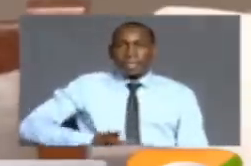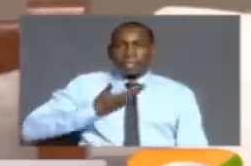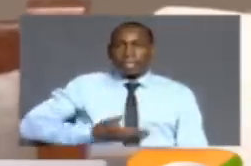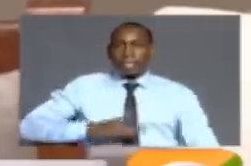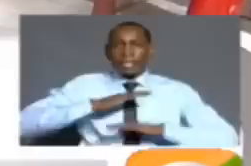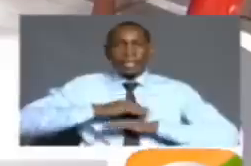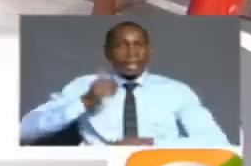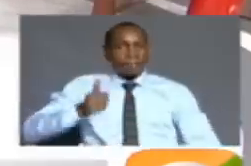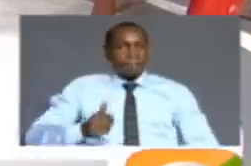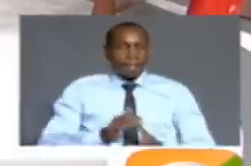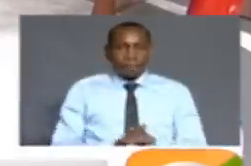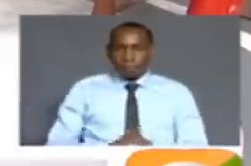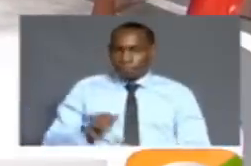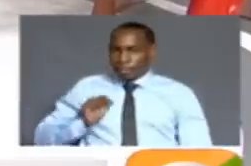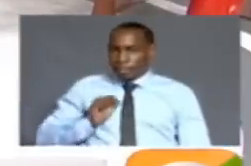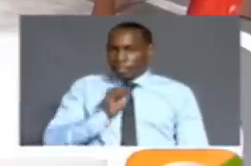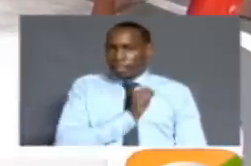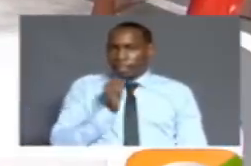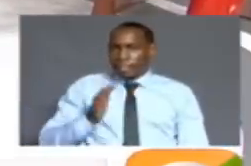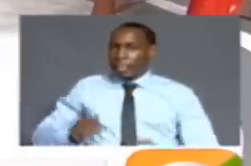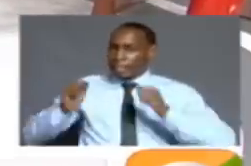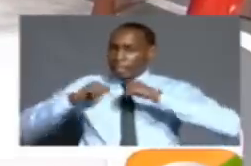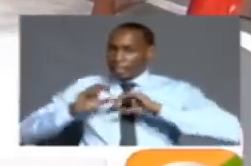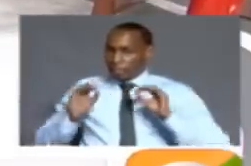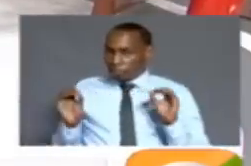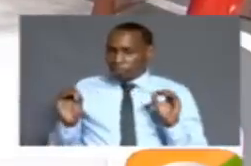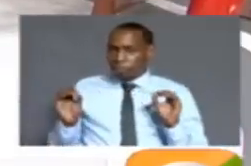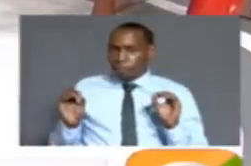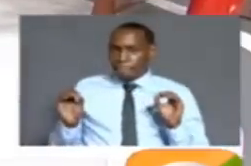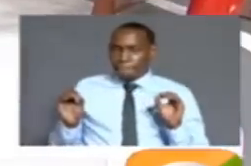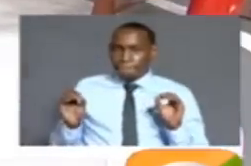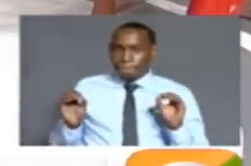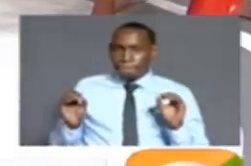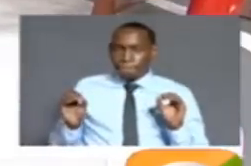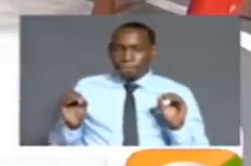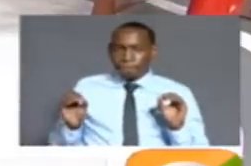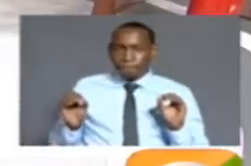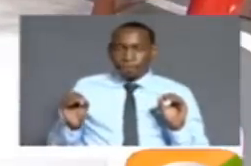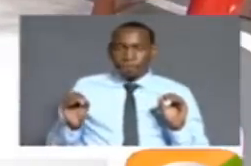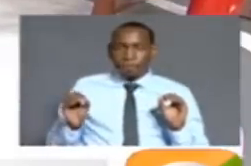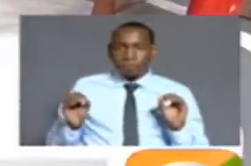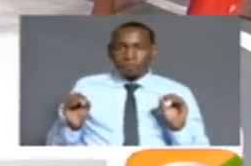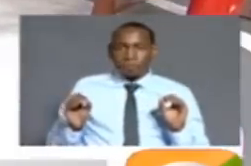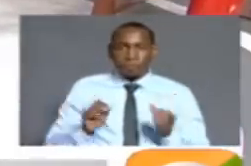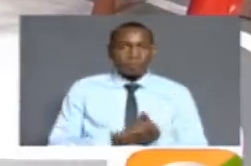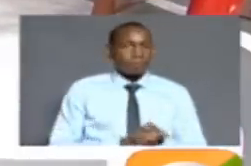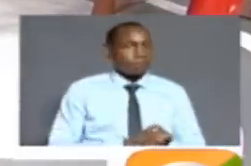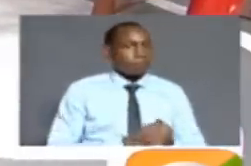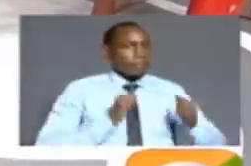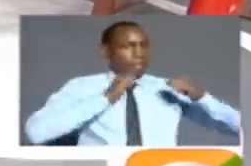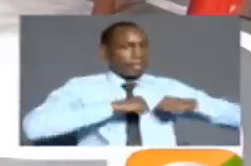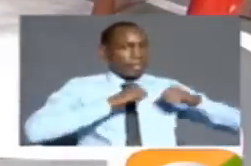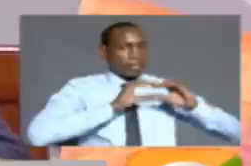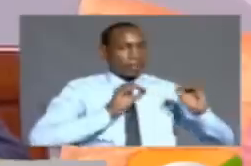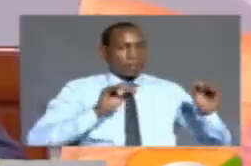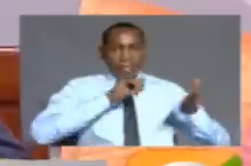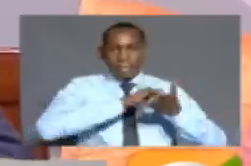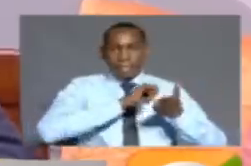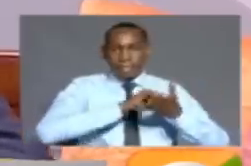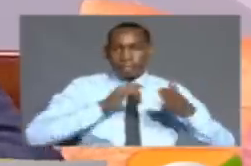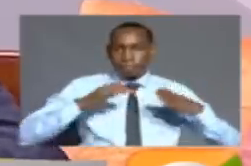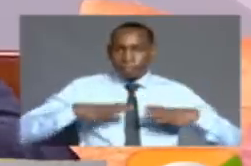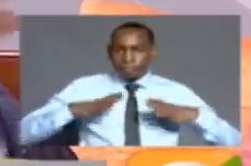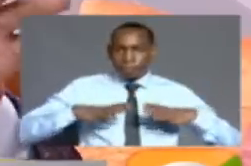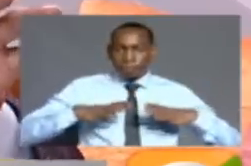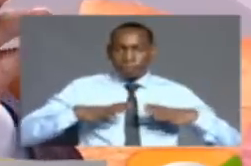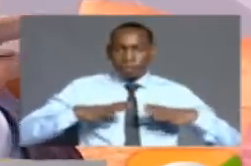not. Senator, you disagree this. I mean, incompetence is incompetence. No. I don't agree that people should not be